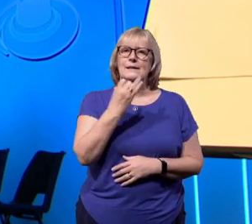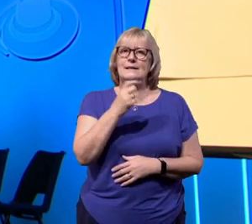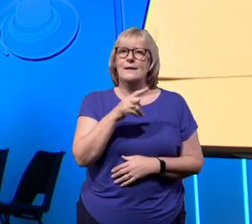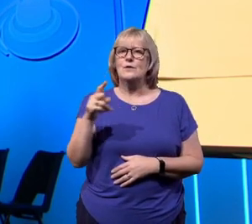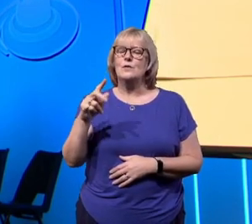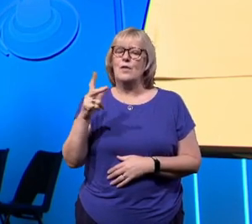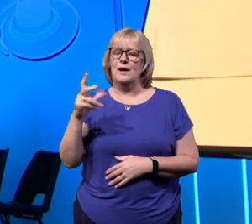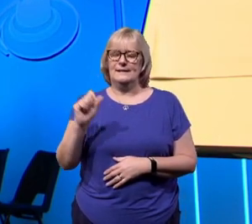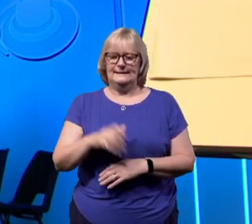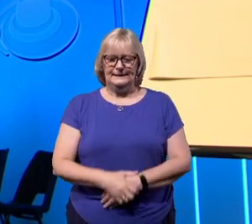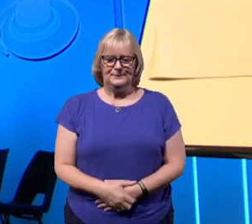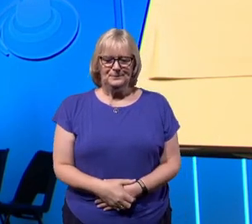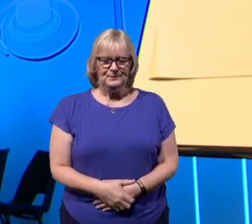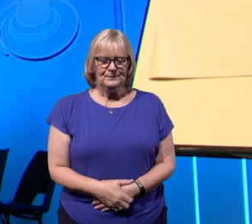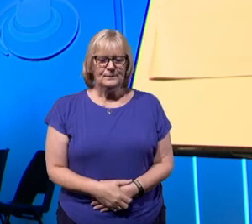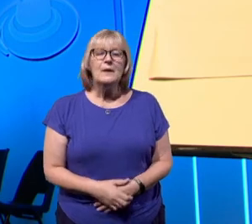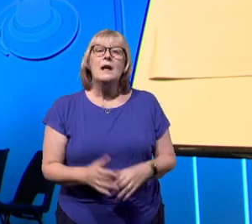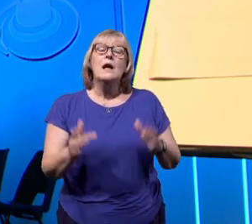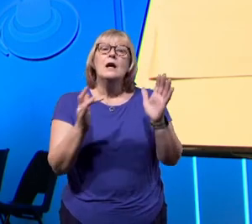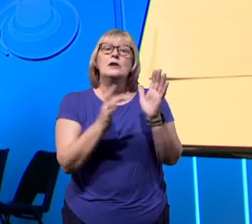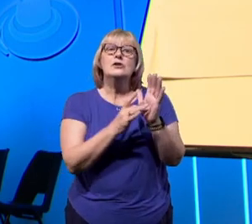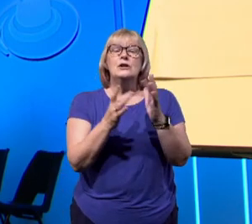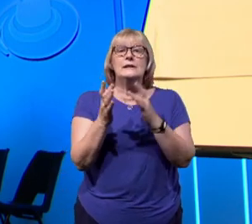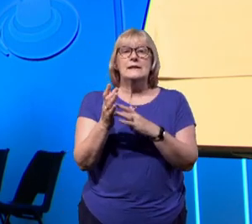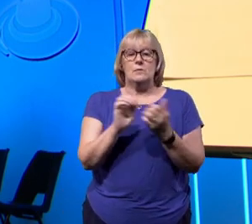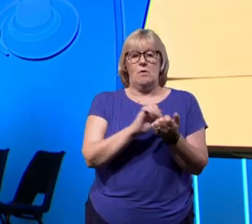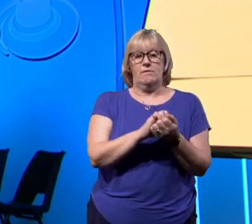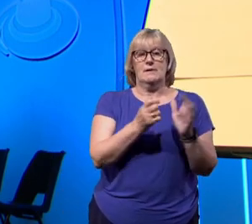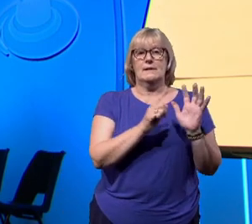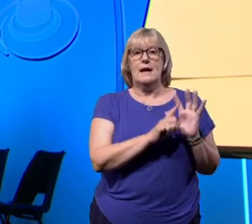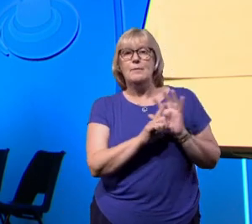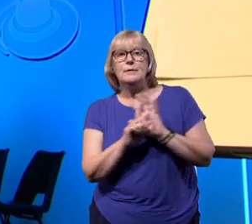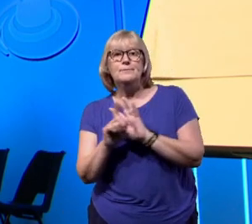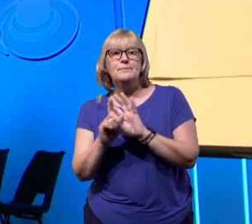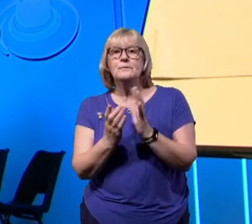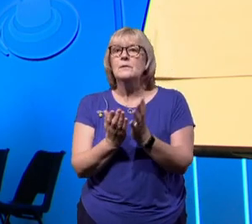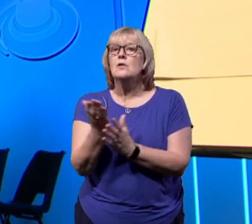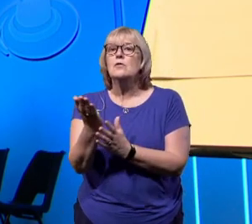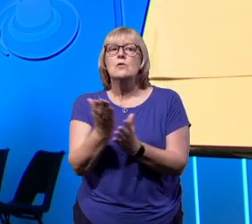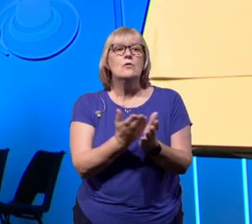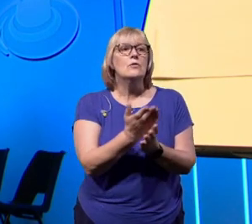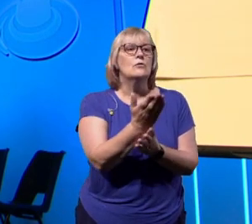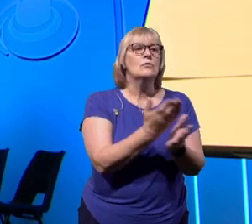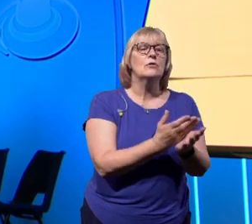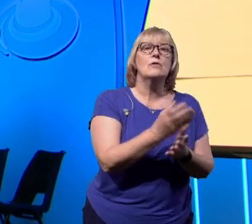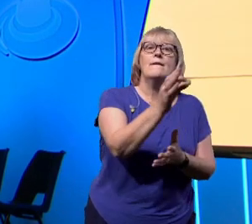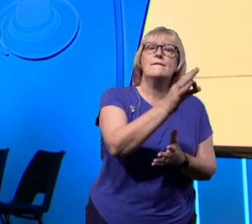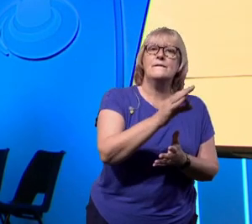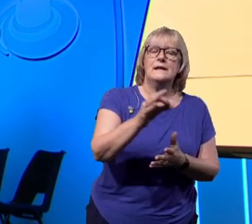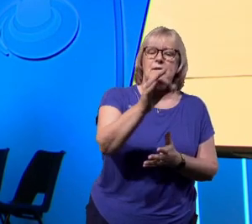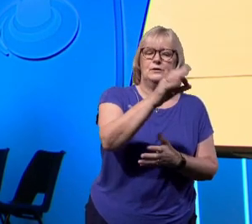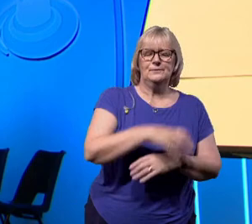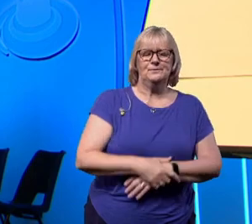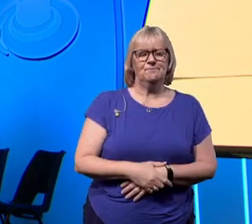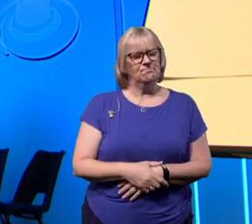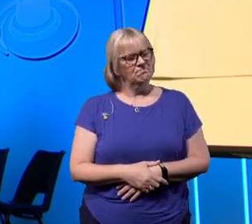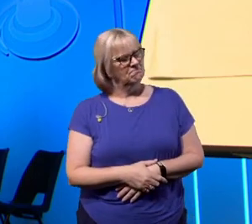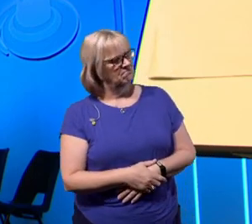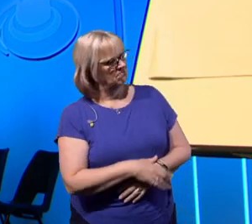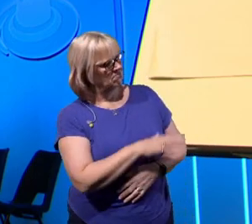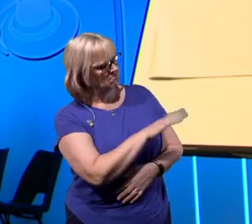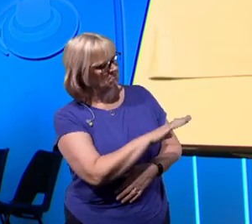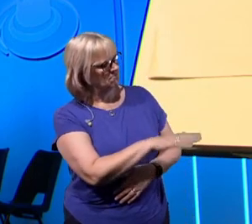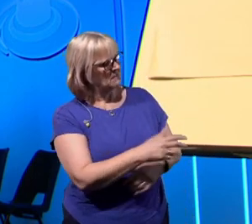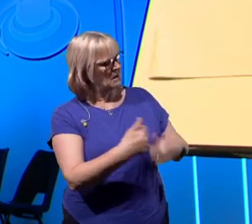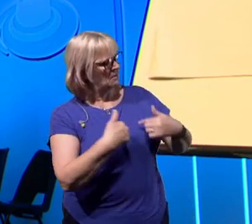Jesus and his disciples went on to the villages around Caesarea Philippi. On the way, he asked them, "Who do people